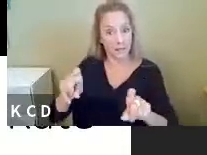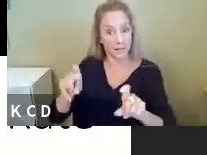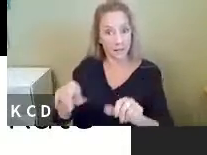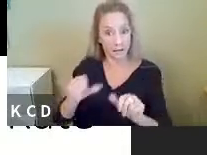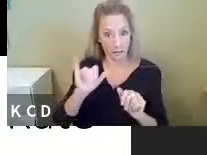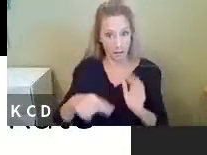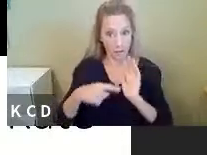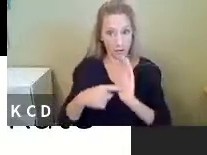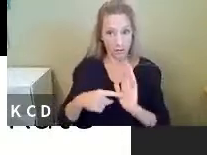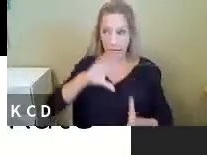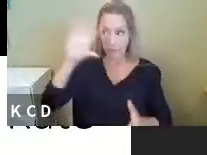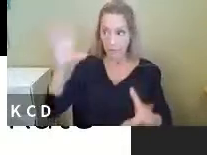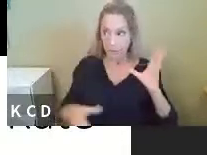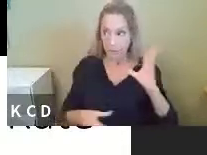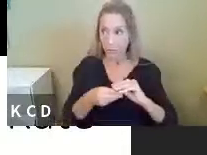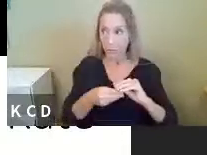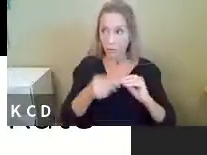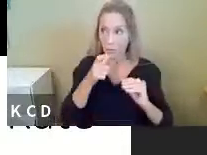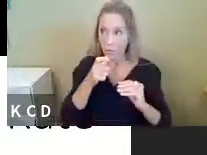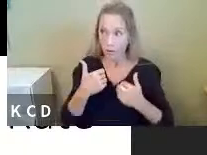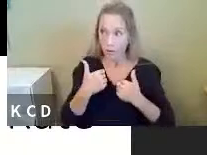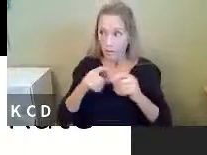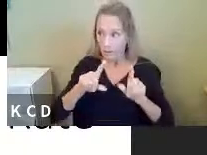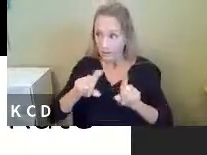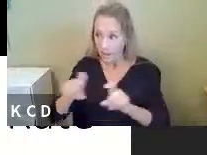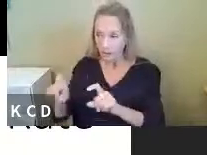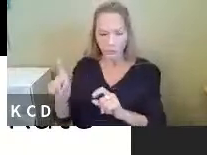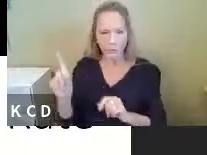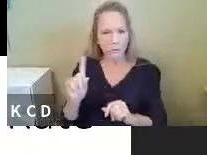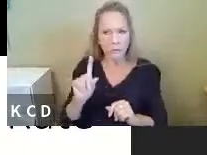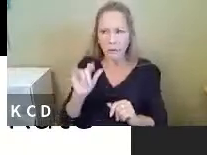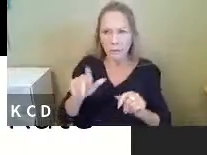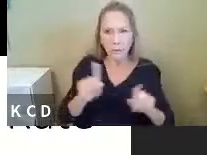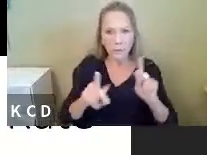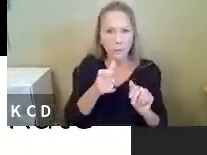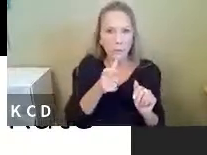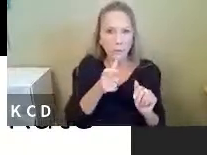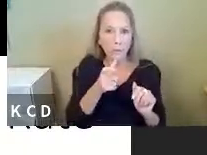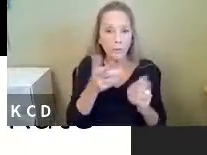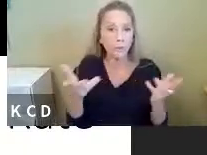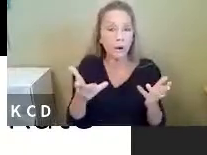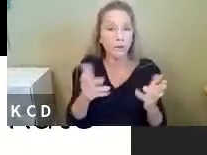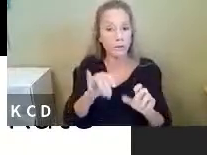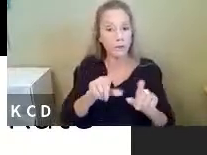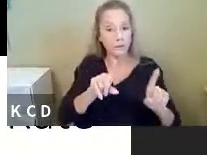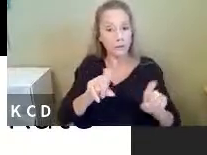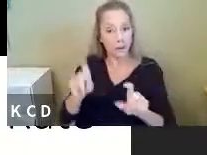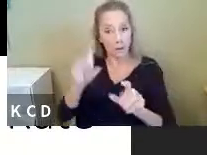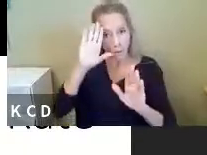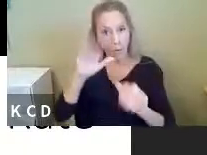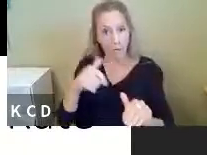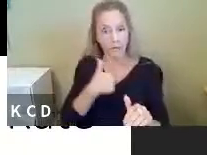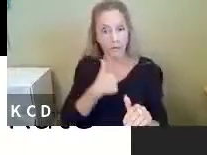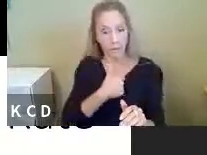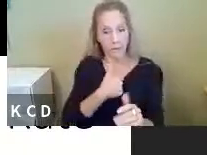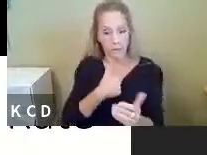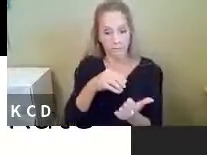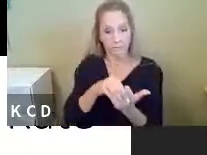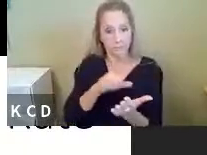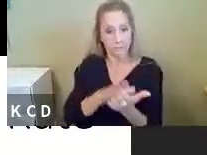total sample, and who are these people? Are these people in screenings? Are these, hopefully we're capturing all the sick people being tested,